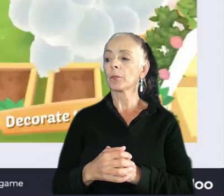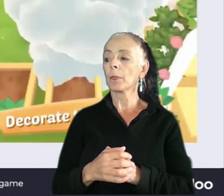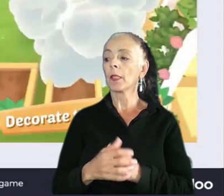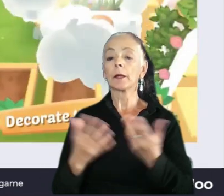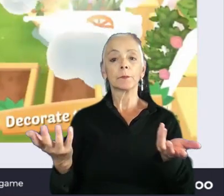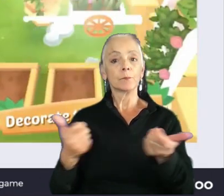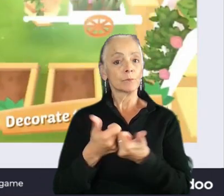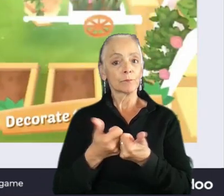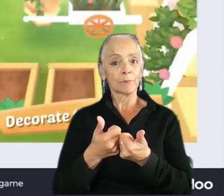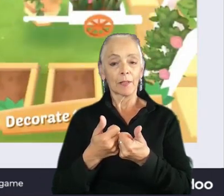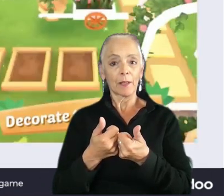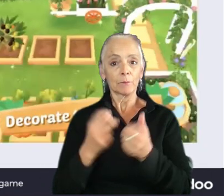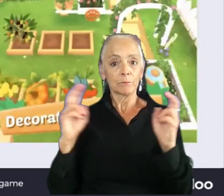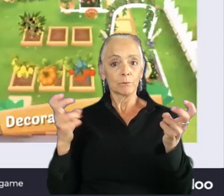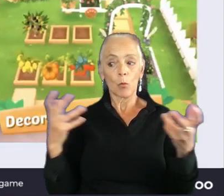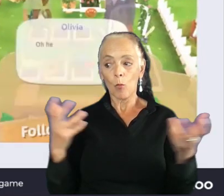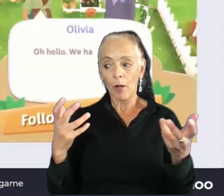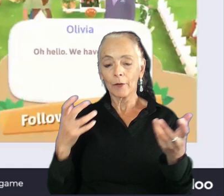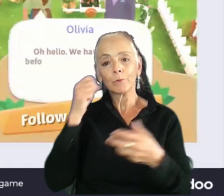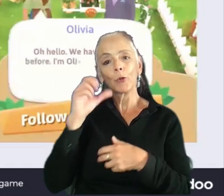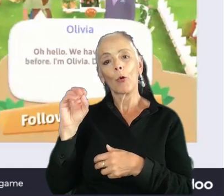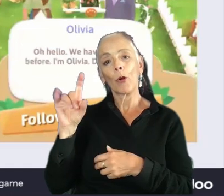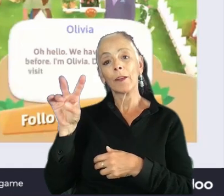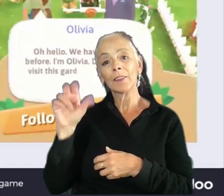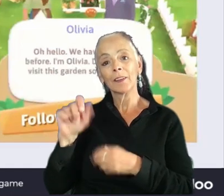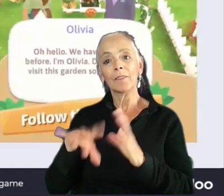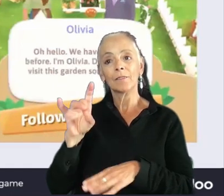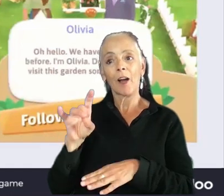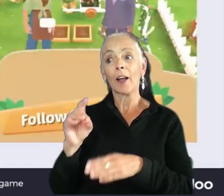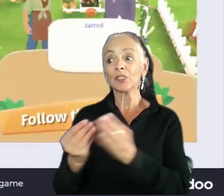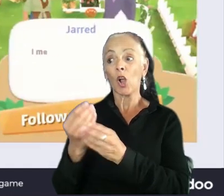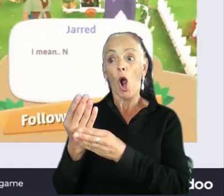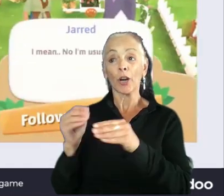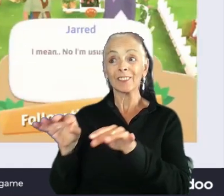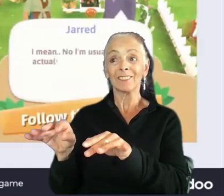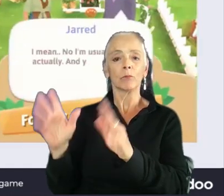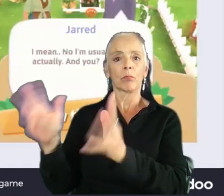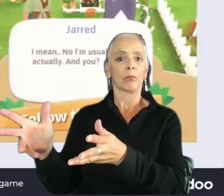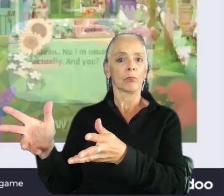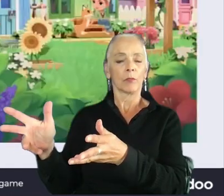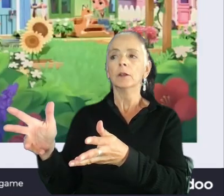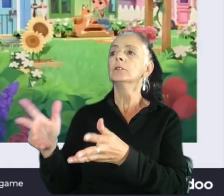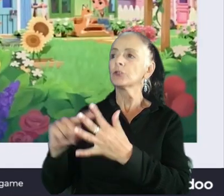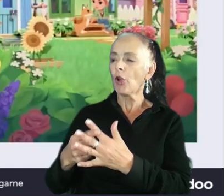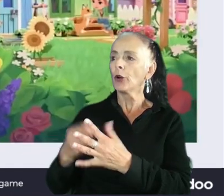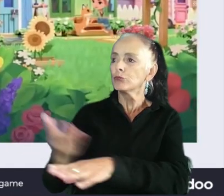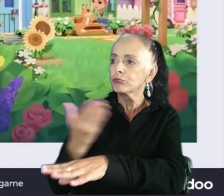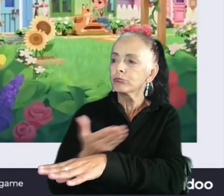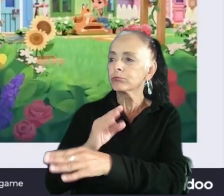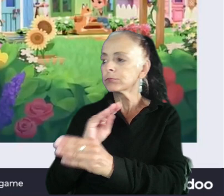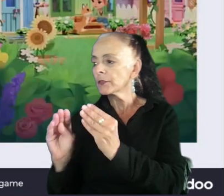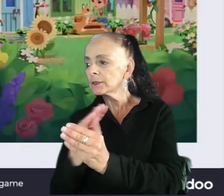So this game is about Olivia, who finds an abandoned garden. So she starts fixing it up and planting flowers